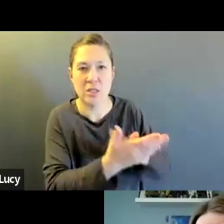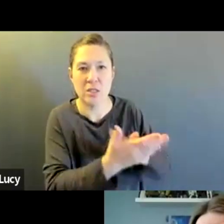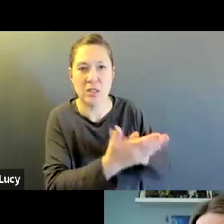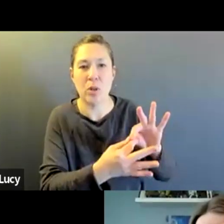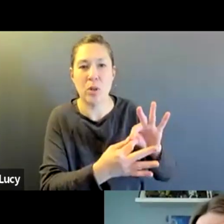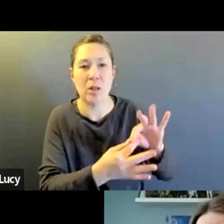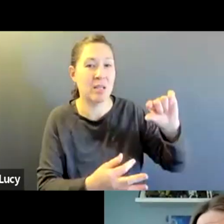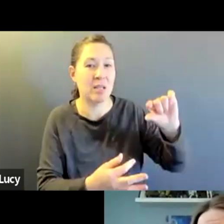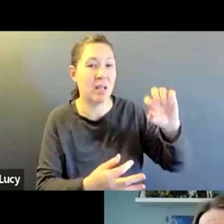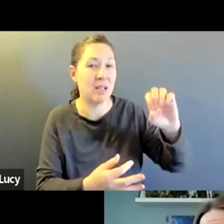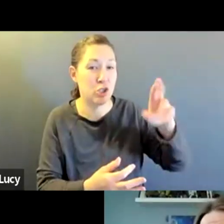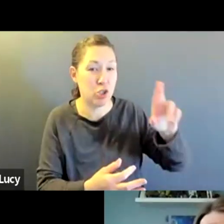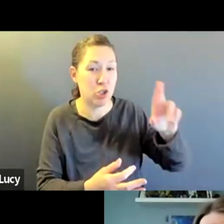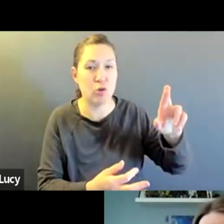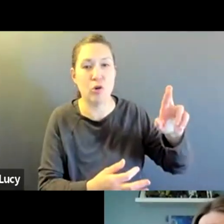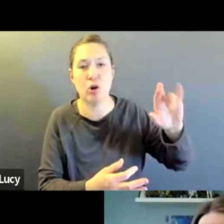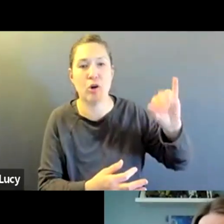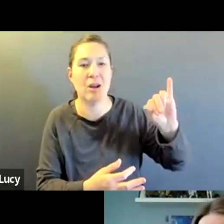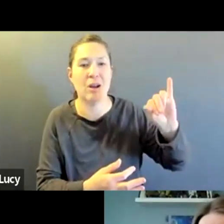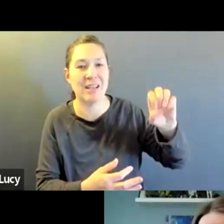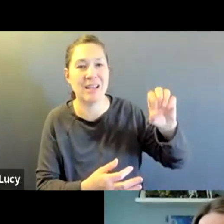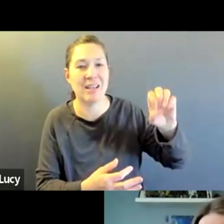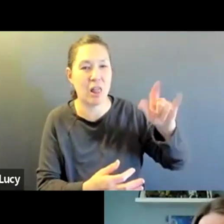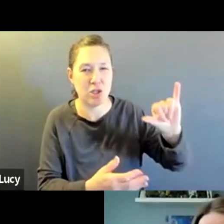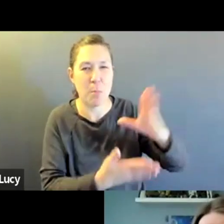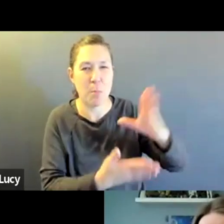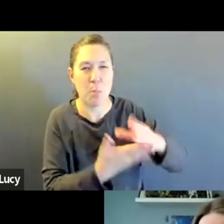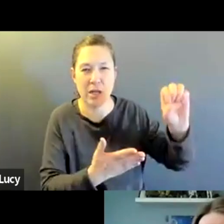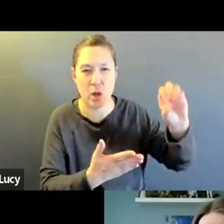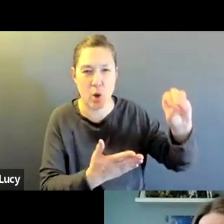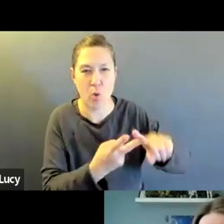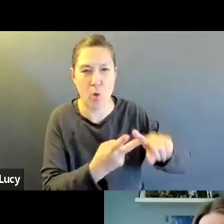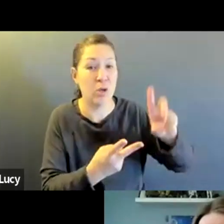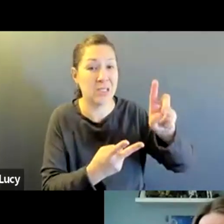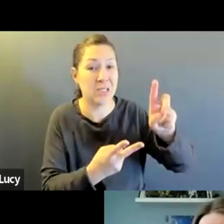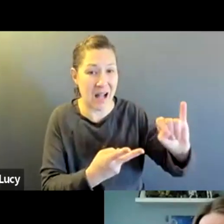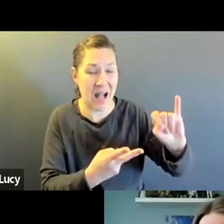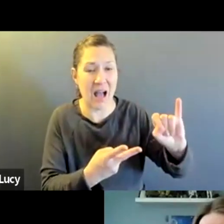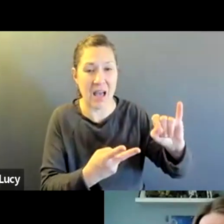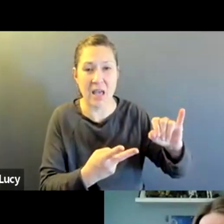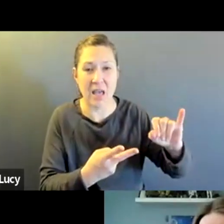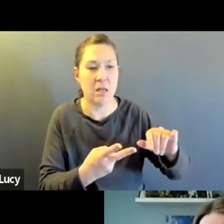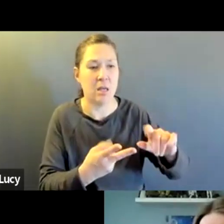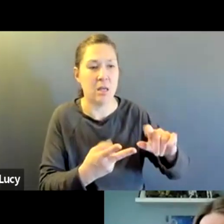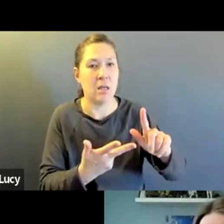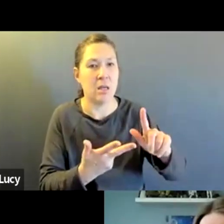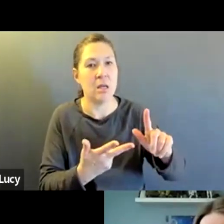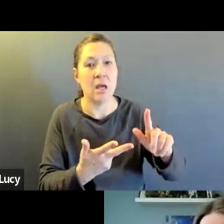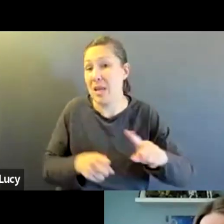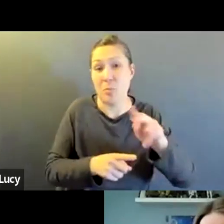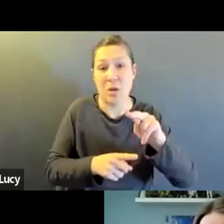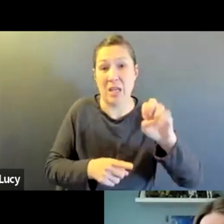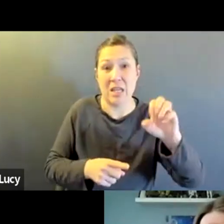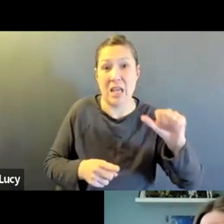gender ideology executive order, as it pertains to the DEI executive order, and the NEA kind of